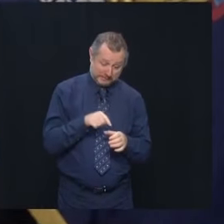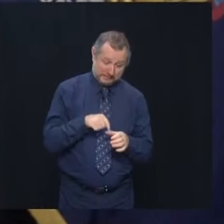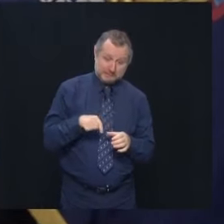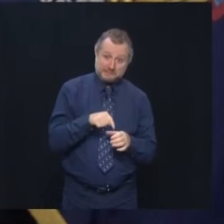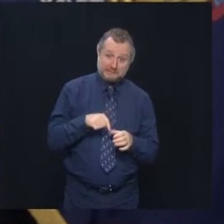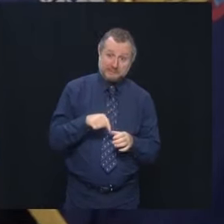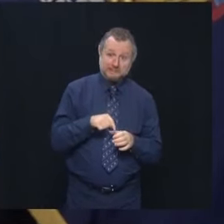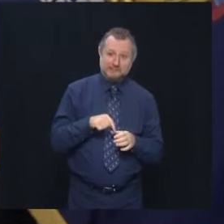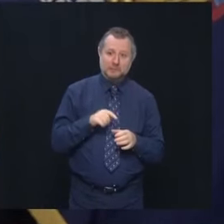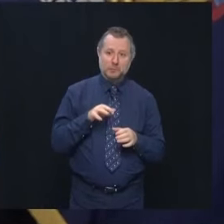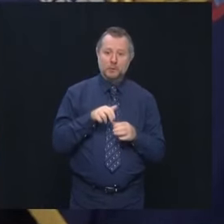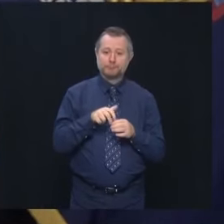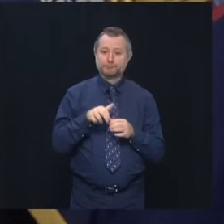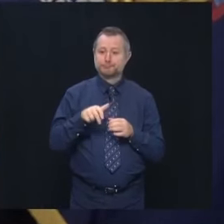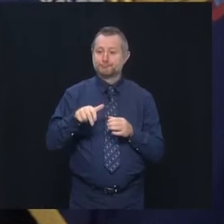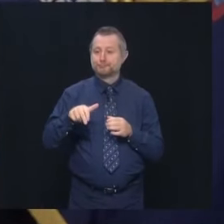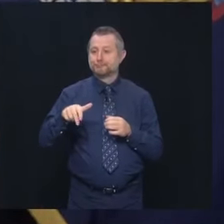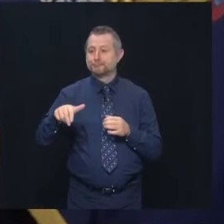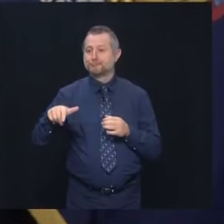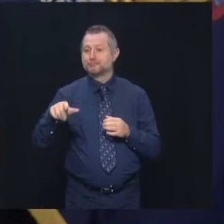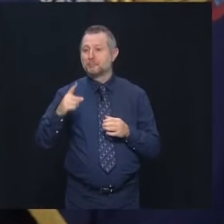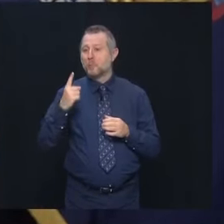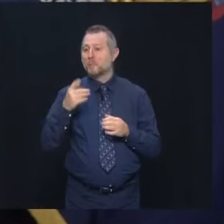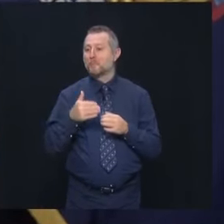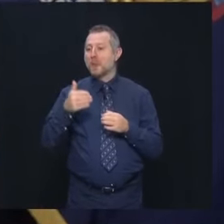street. You walk two blocks.